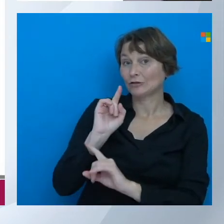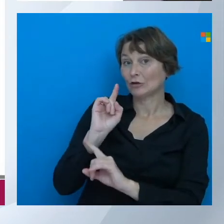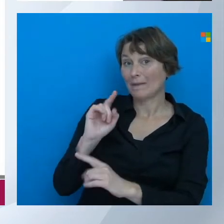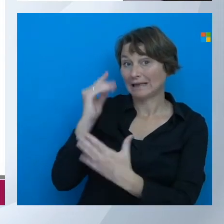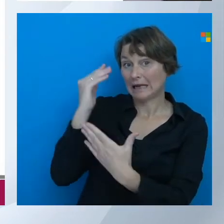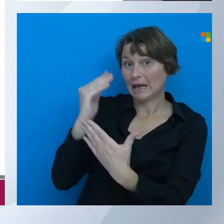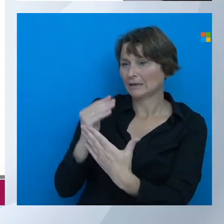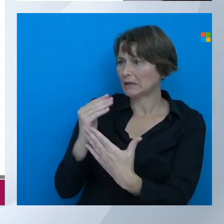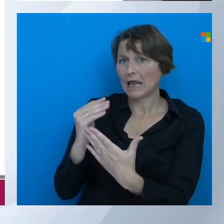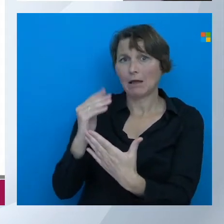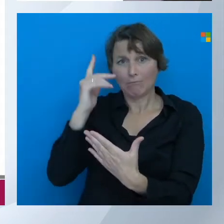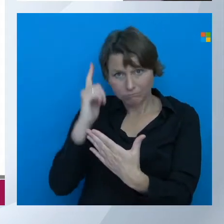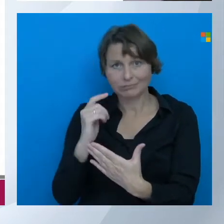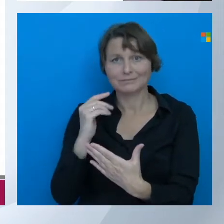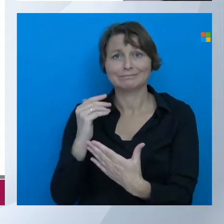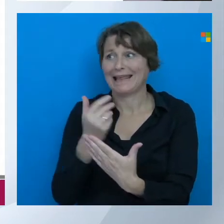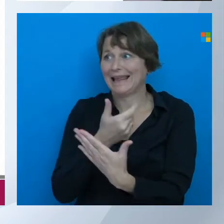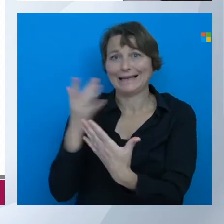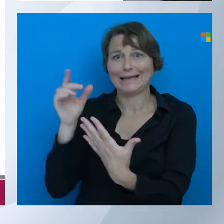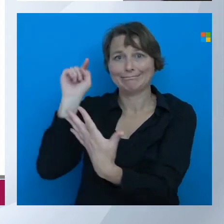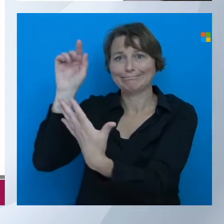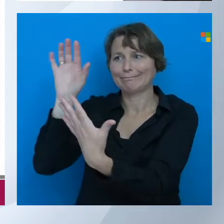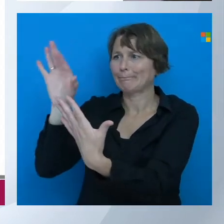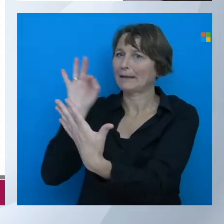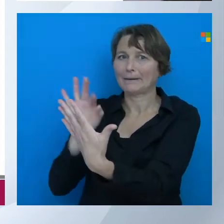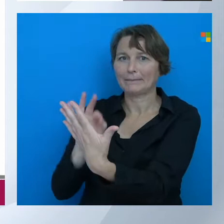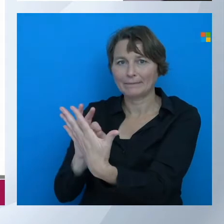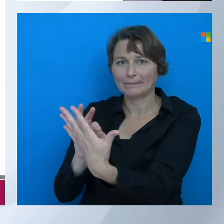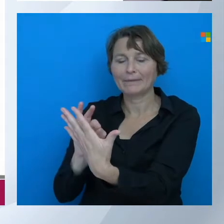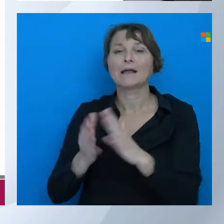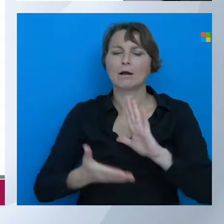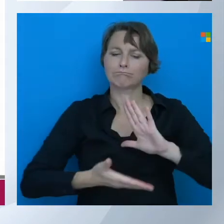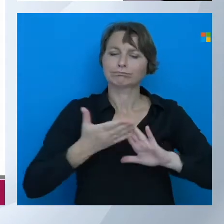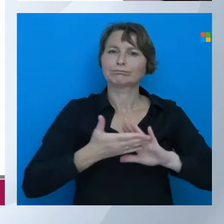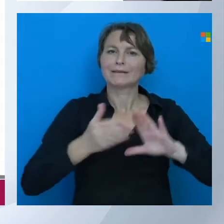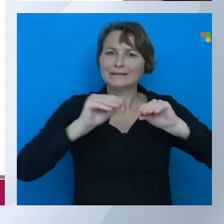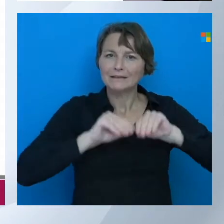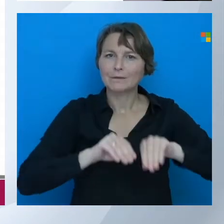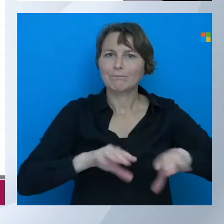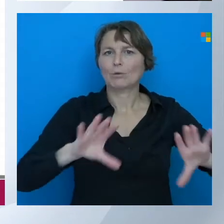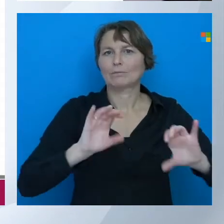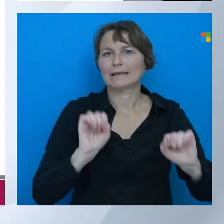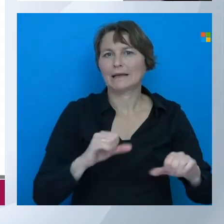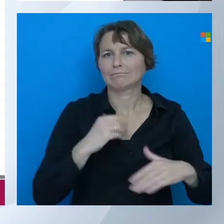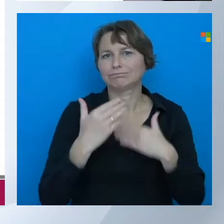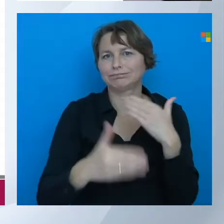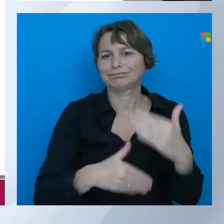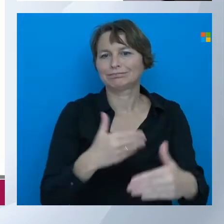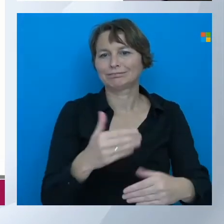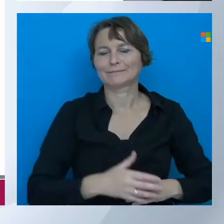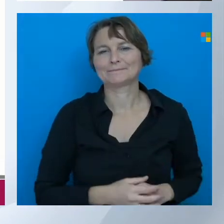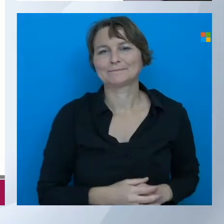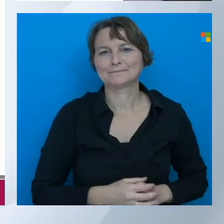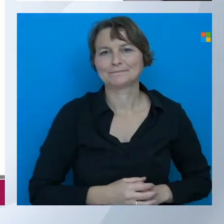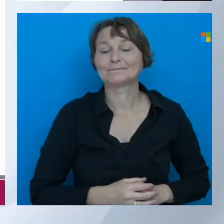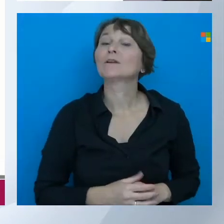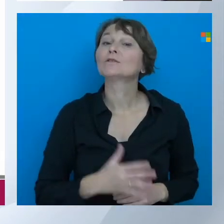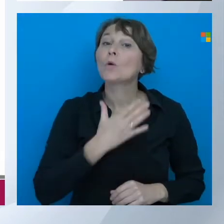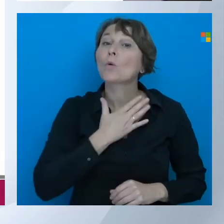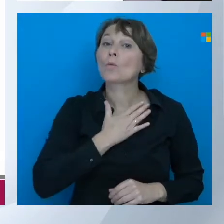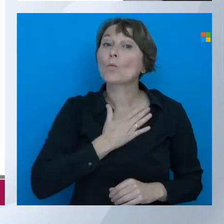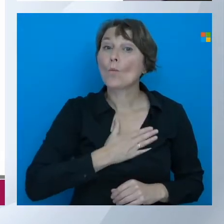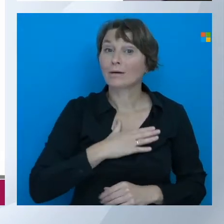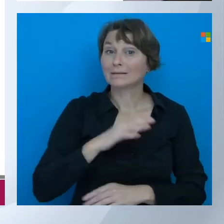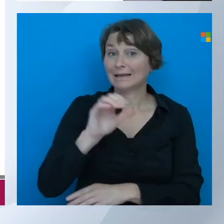to automate my Azure deployments. So to automate an ARM